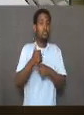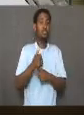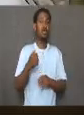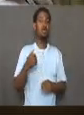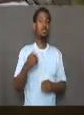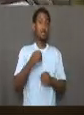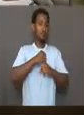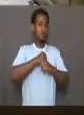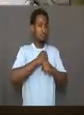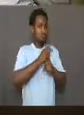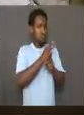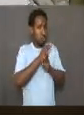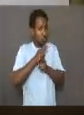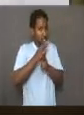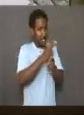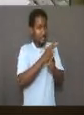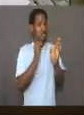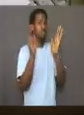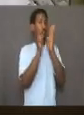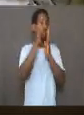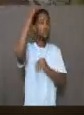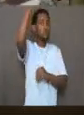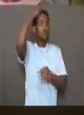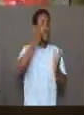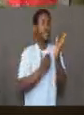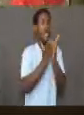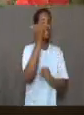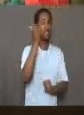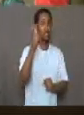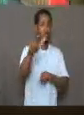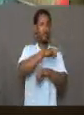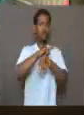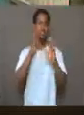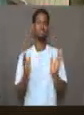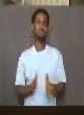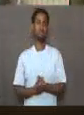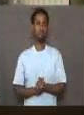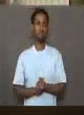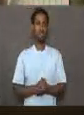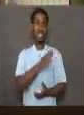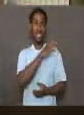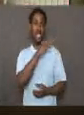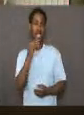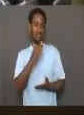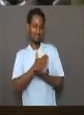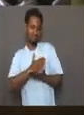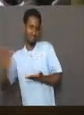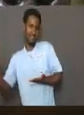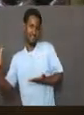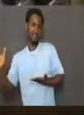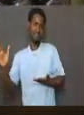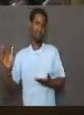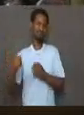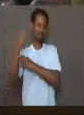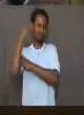that protects the constitutional rights of citizens and prevents acts of